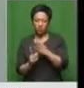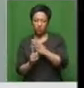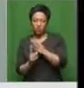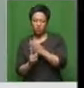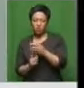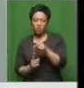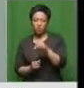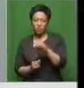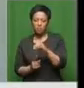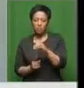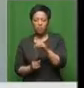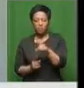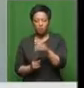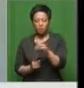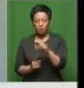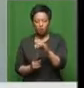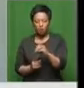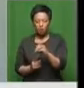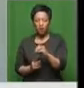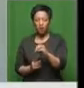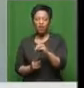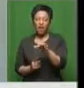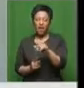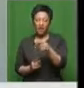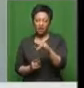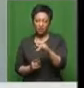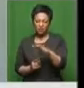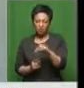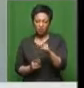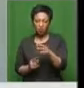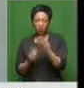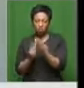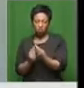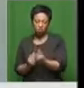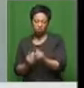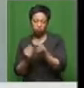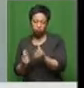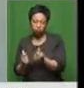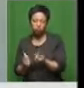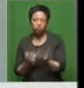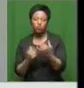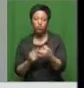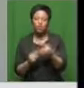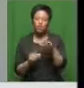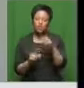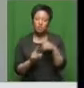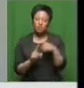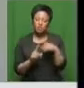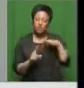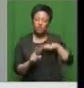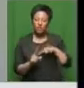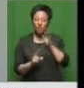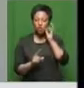called polyhydroxyalkanate. That does biodegrade everywhere very rapidly. The advantage, though, with the